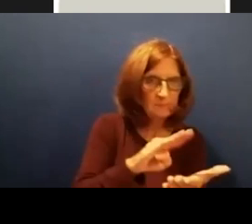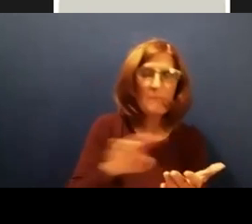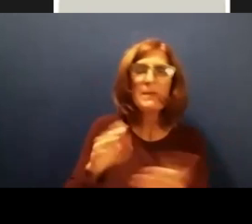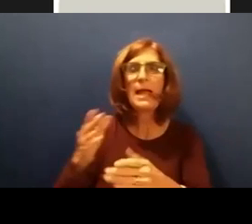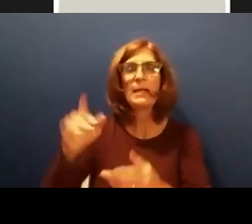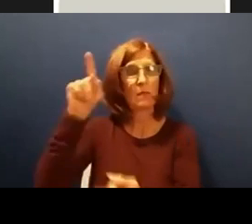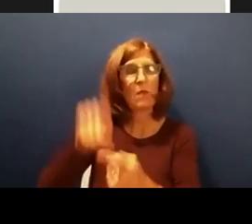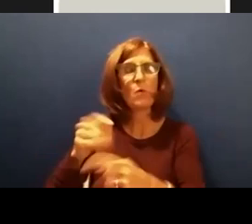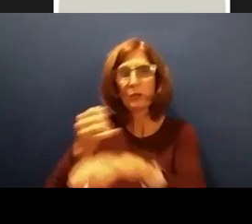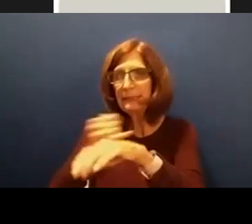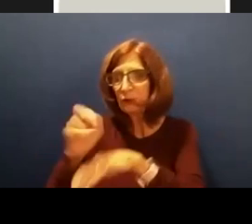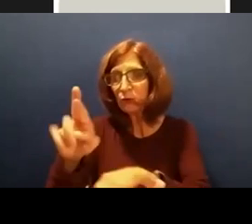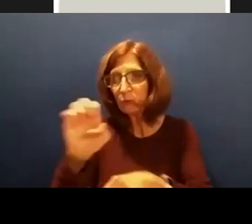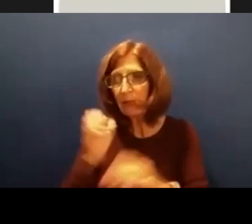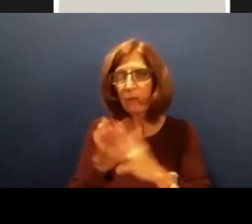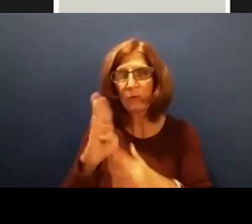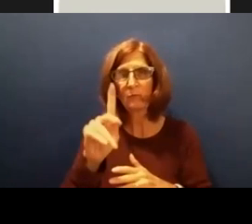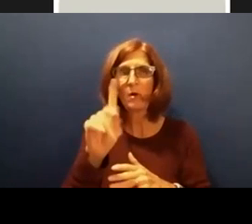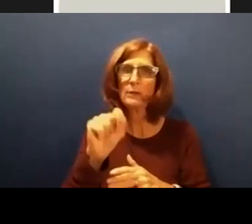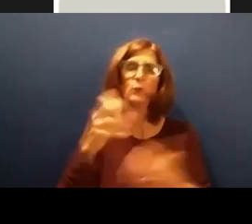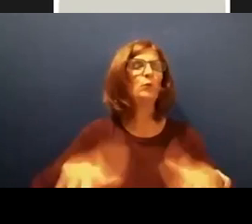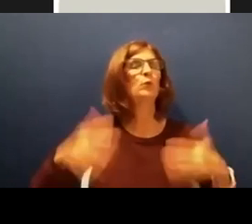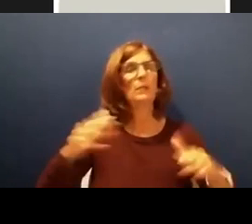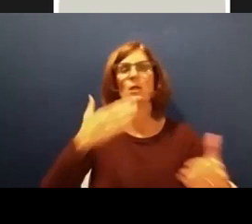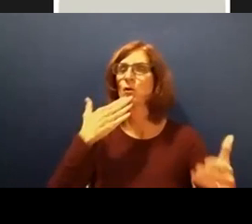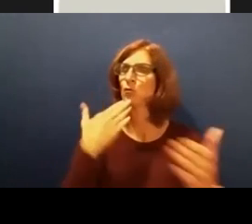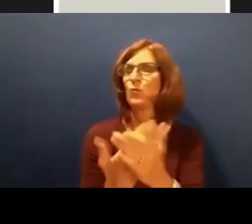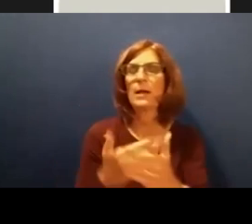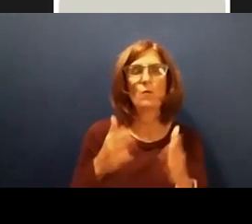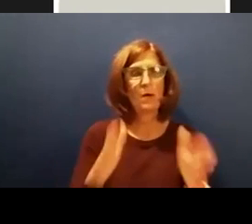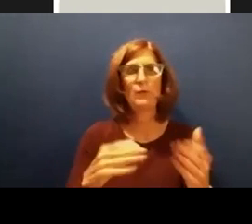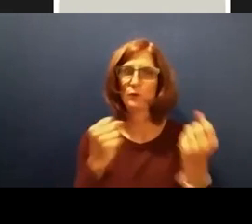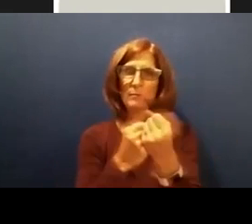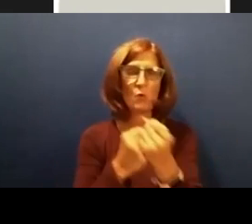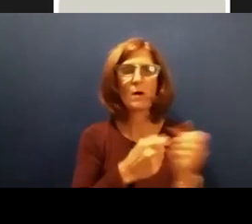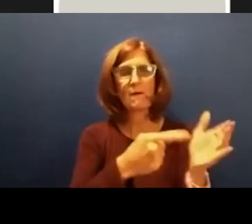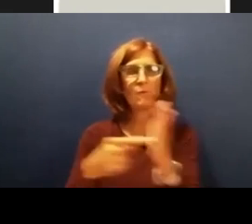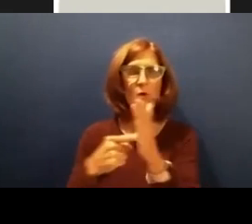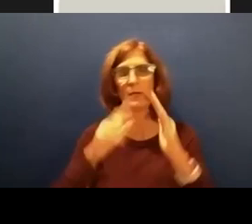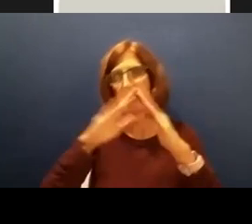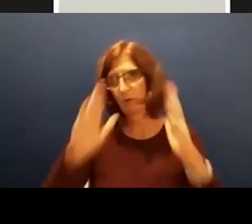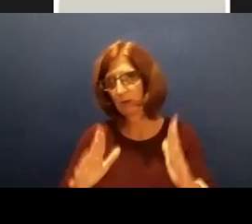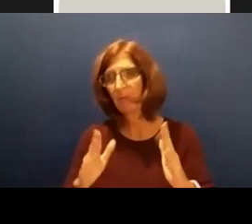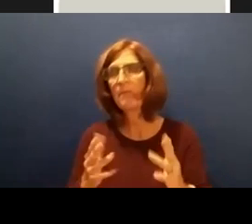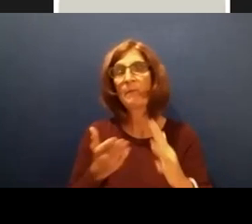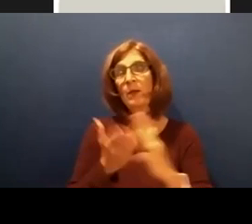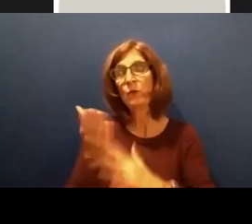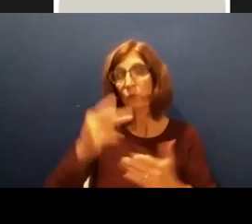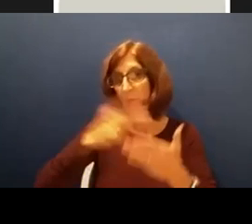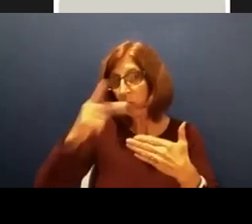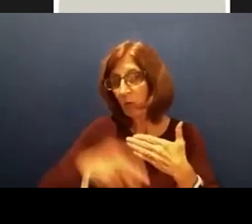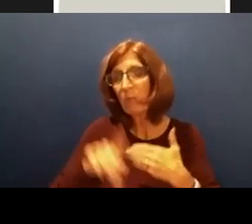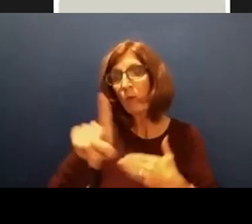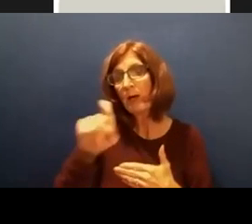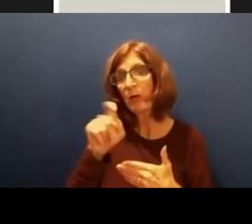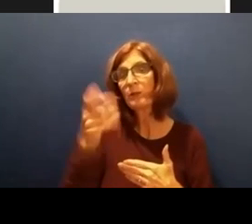through the tax-exempt bonds, are great financing tools to support affordable housing. Through this program, 117 units will be